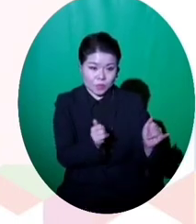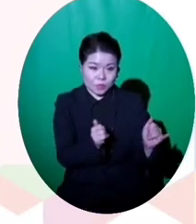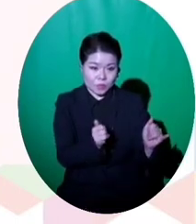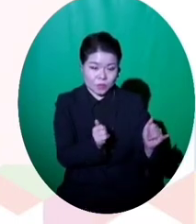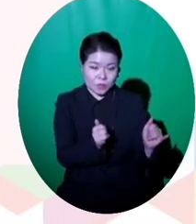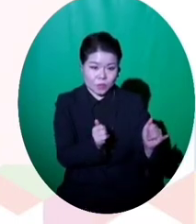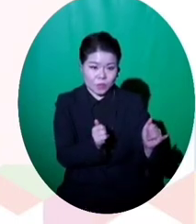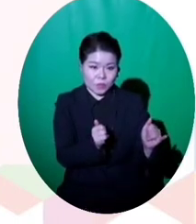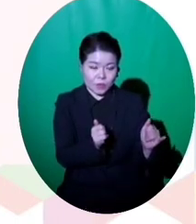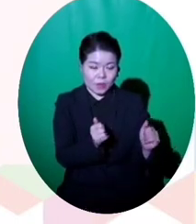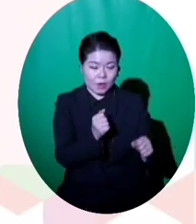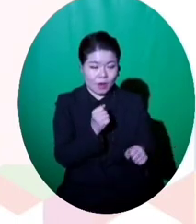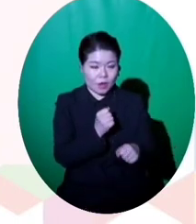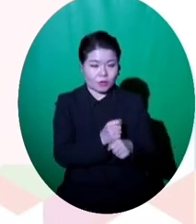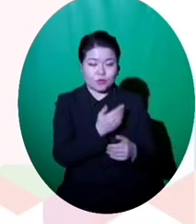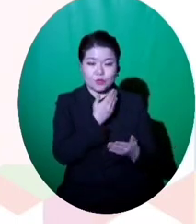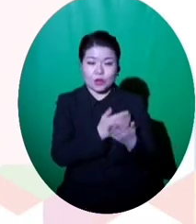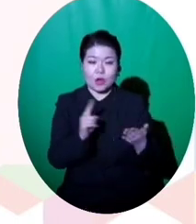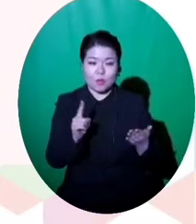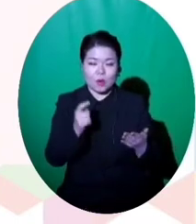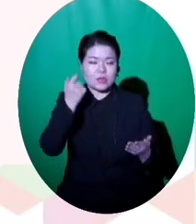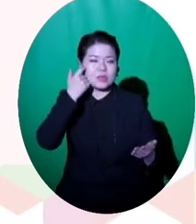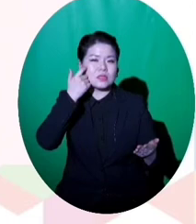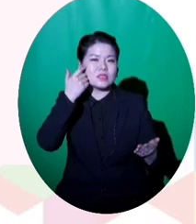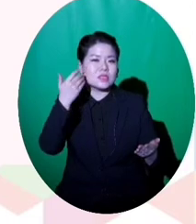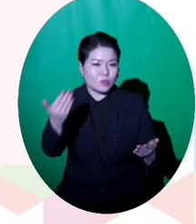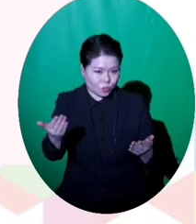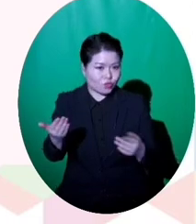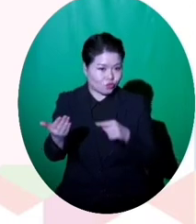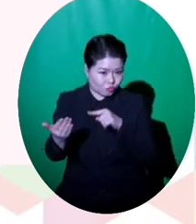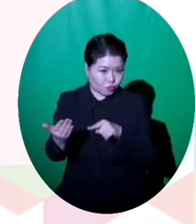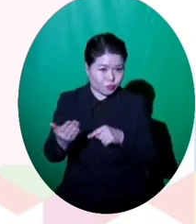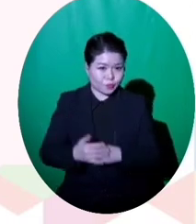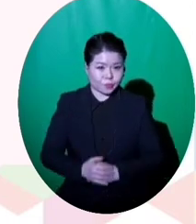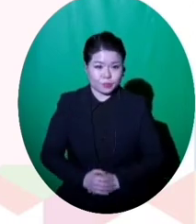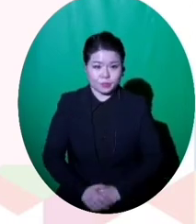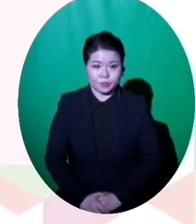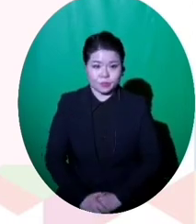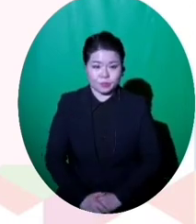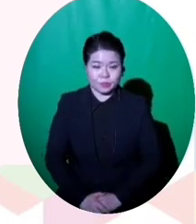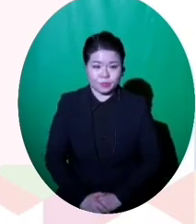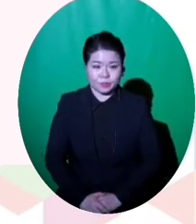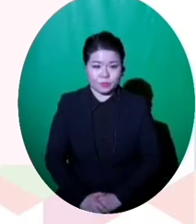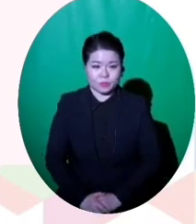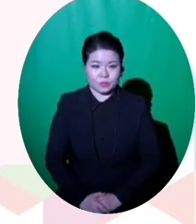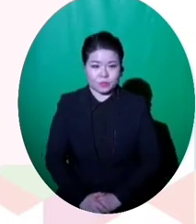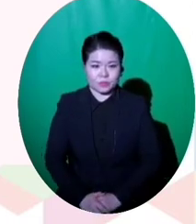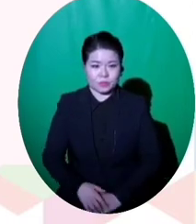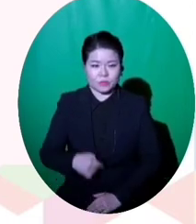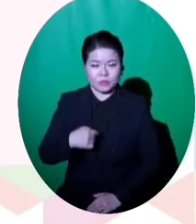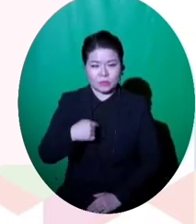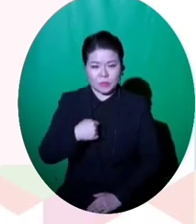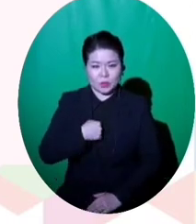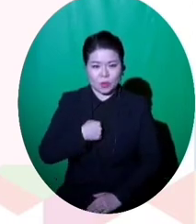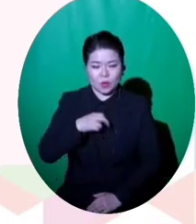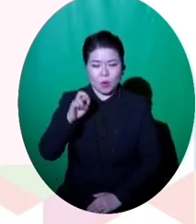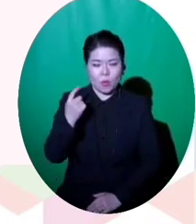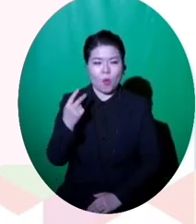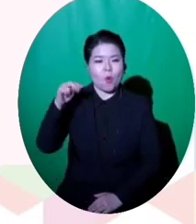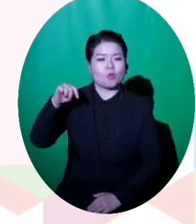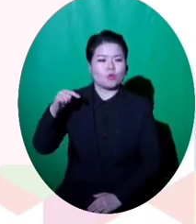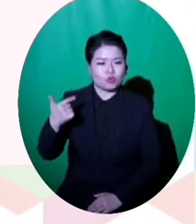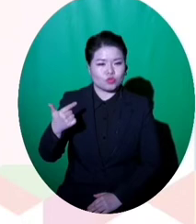like, it bears a lot of truth in them. Sometimes the contradictions are violent, but that's just the